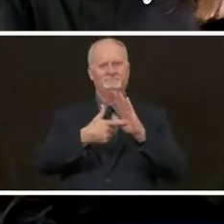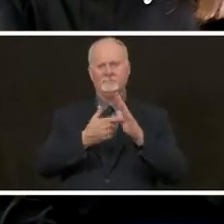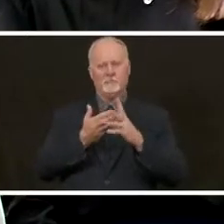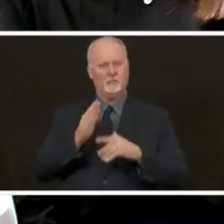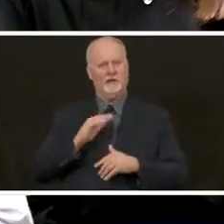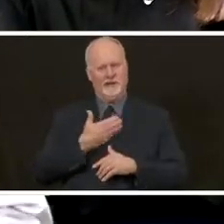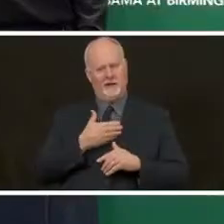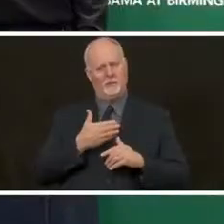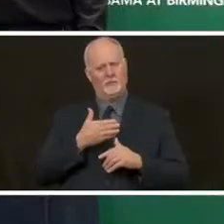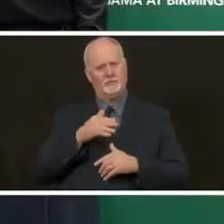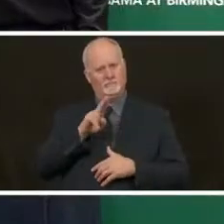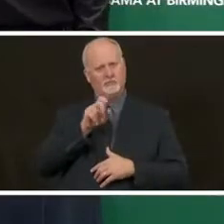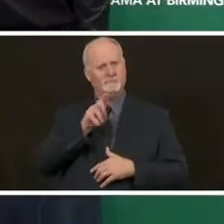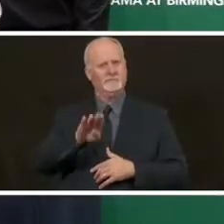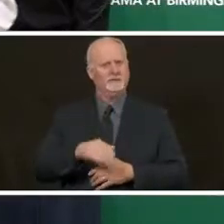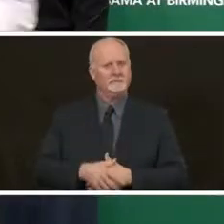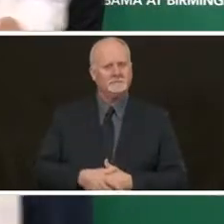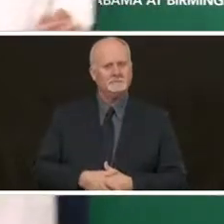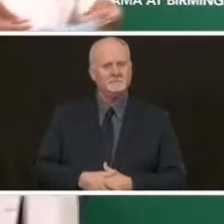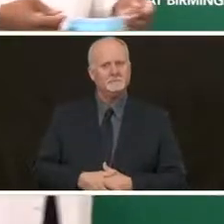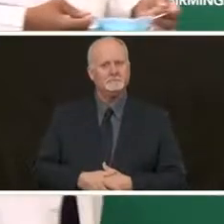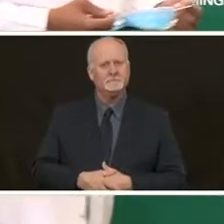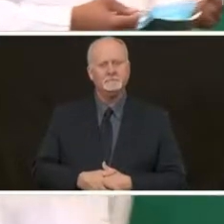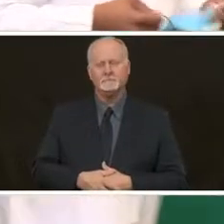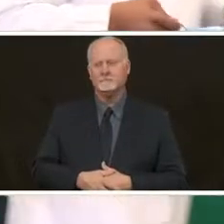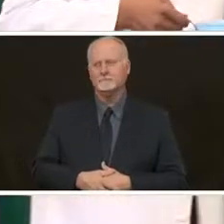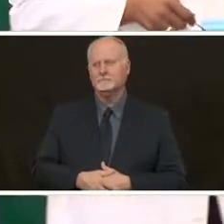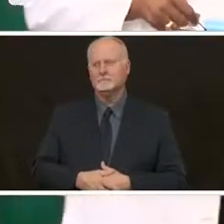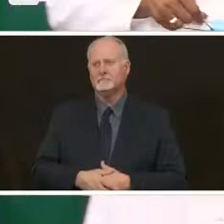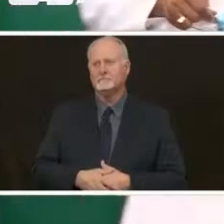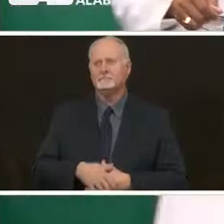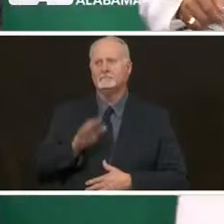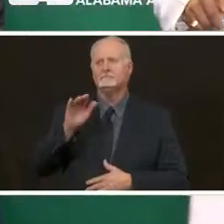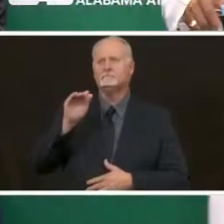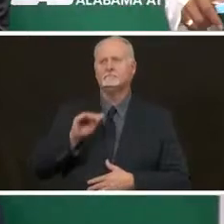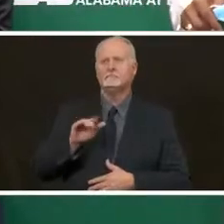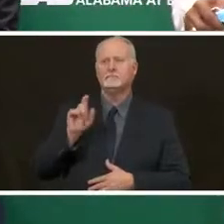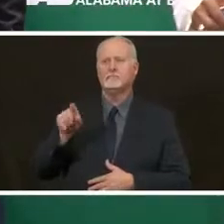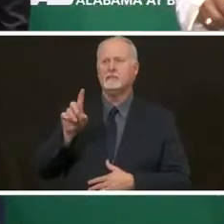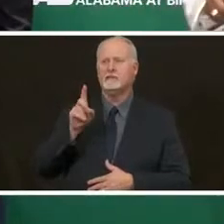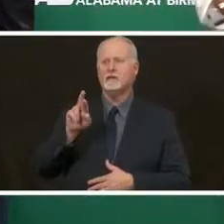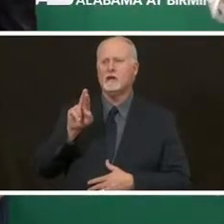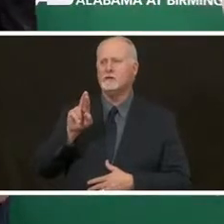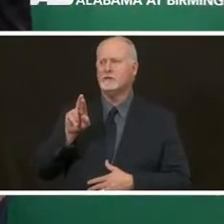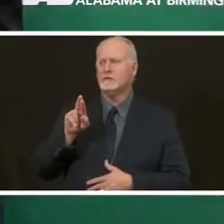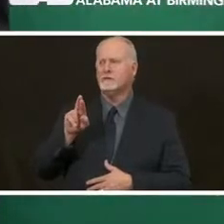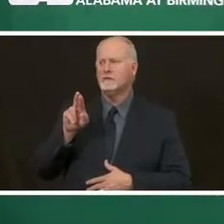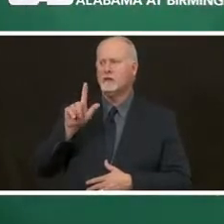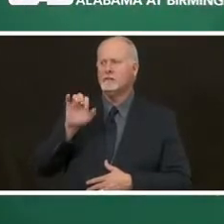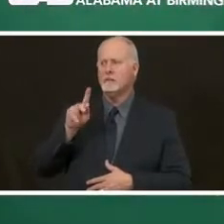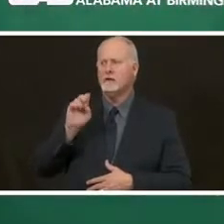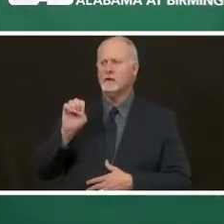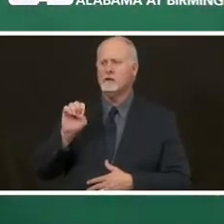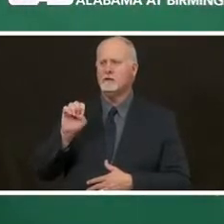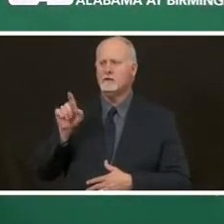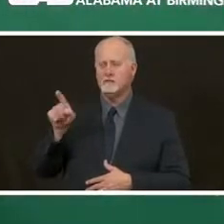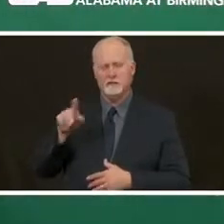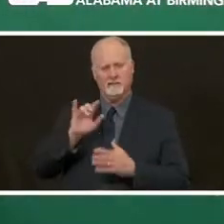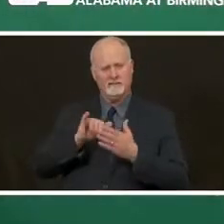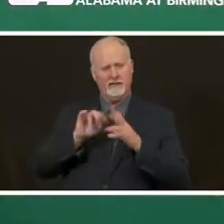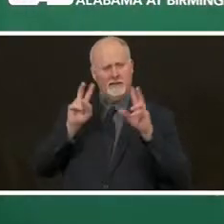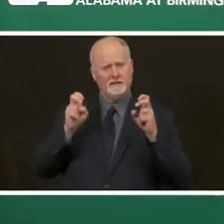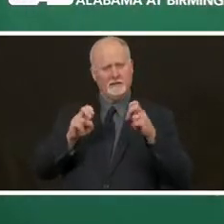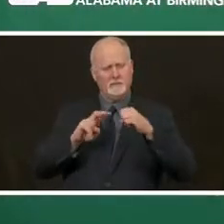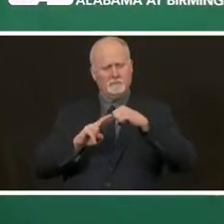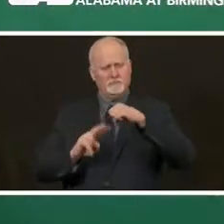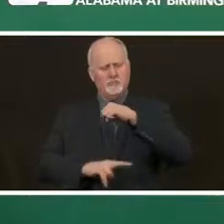history. Thank you. Dr. Locke, can you comment a little bit more? Are these bridge to transplant